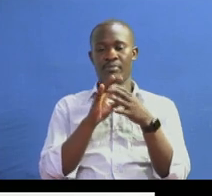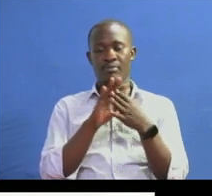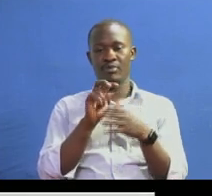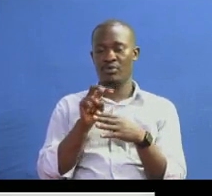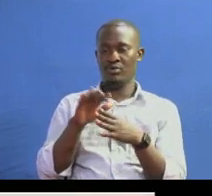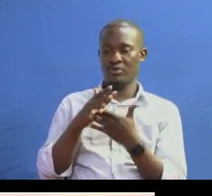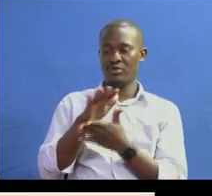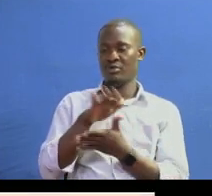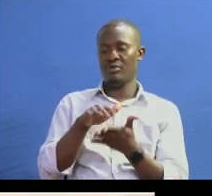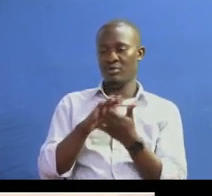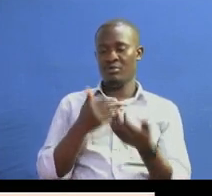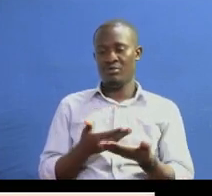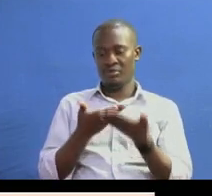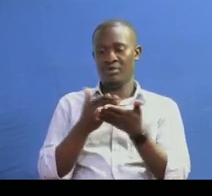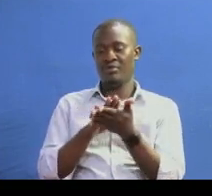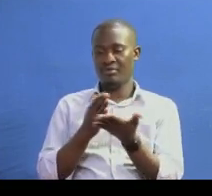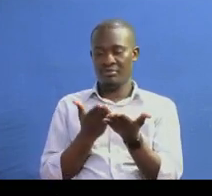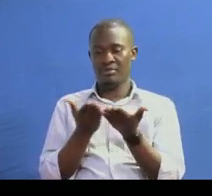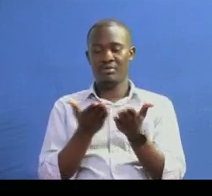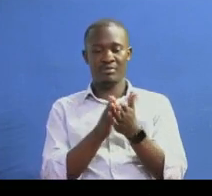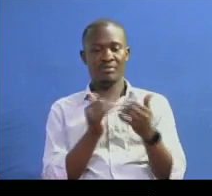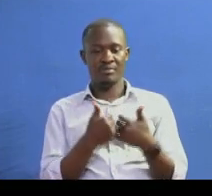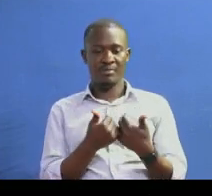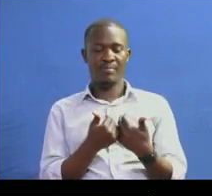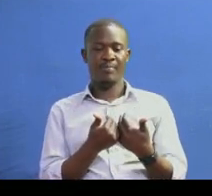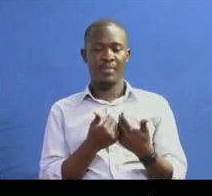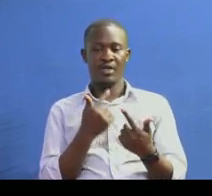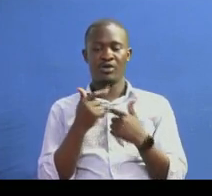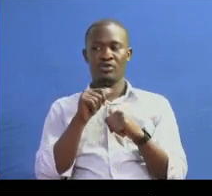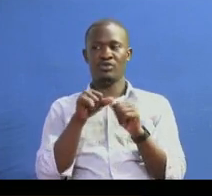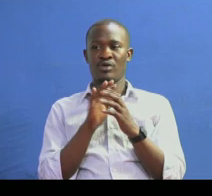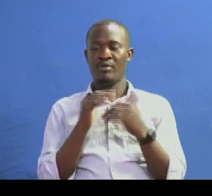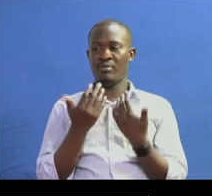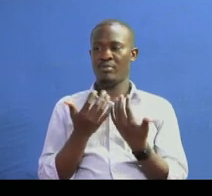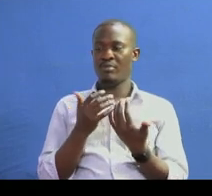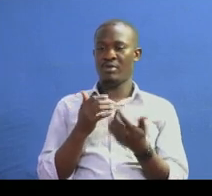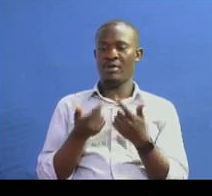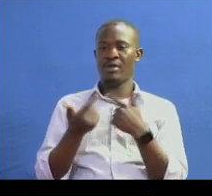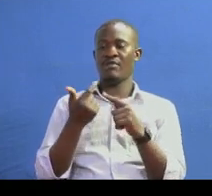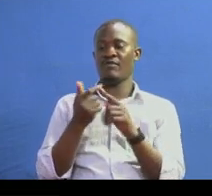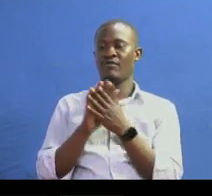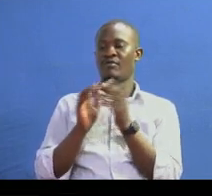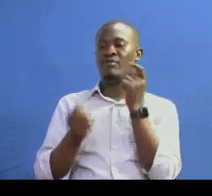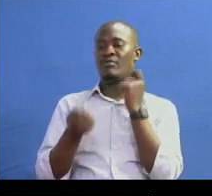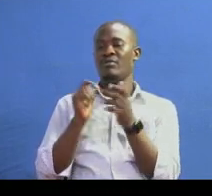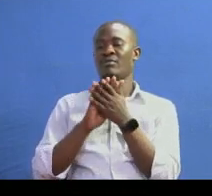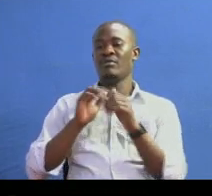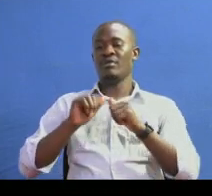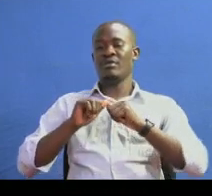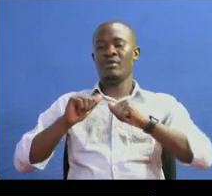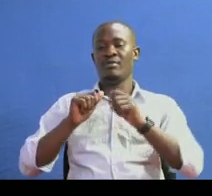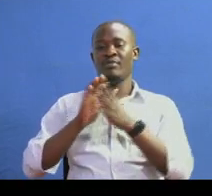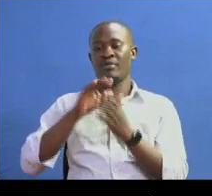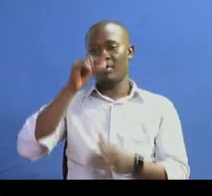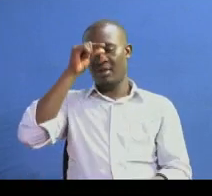entities around that can offer such services, even insist, you know, talk about the counties. Like, I come from Kericho County, and I'm happy because the governor has